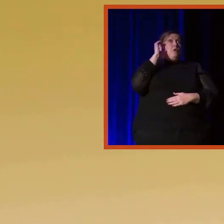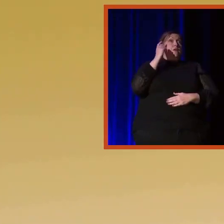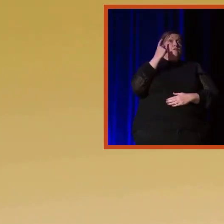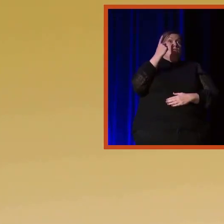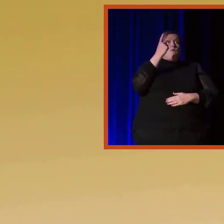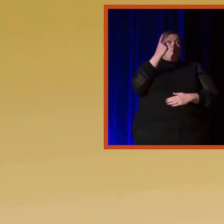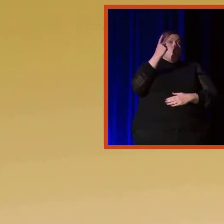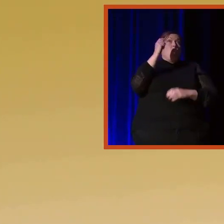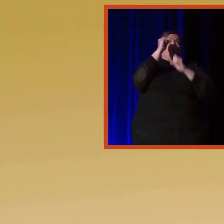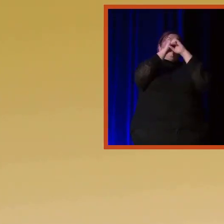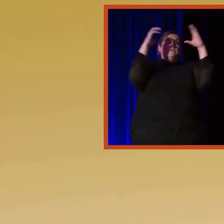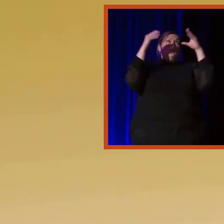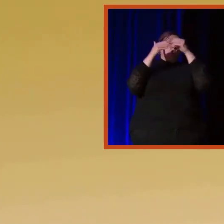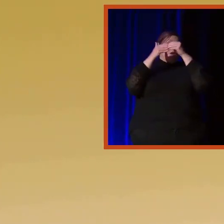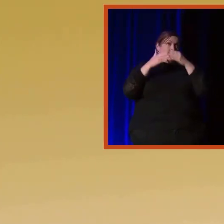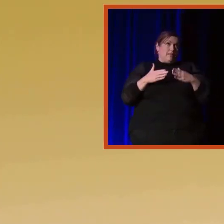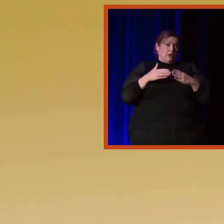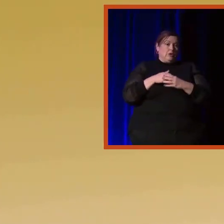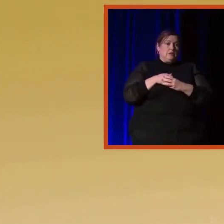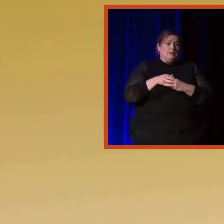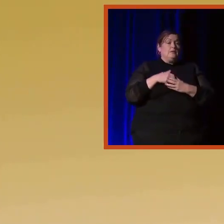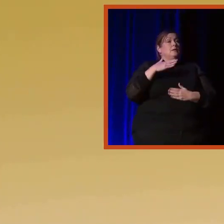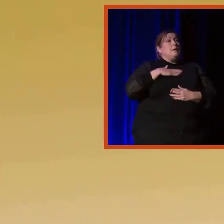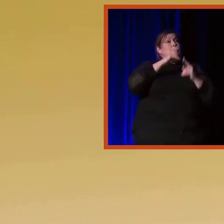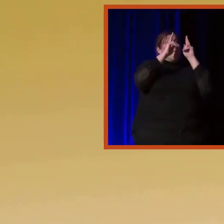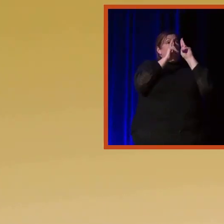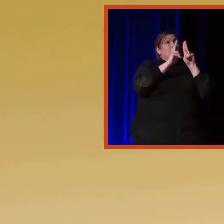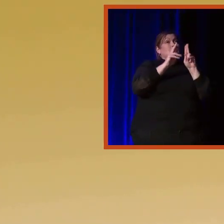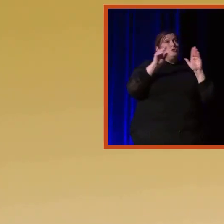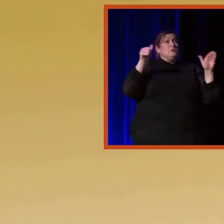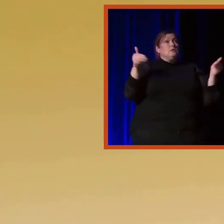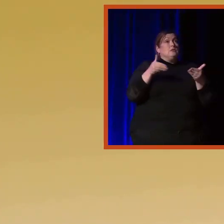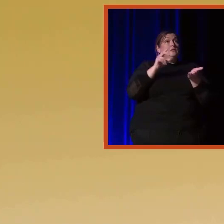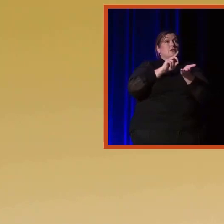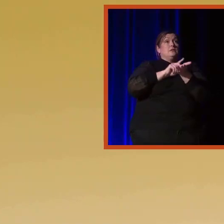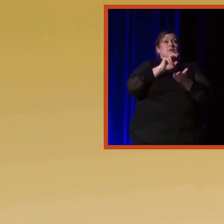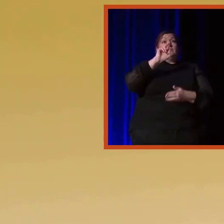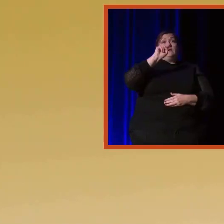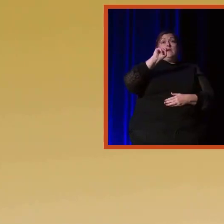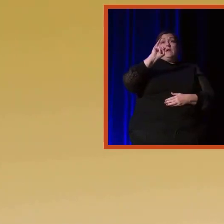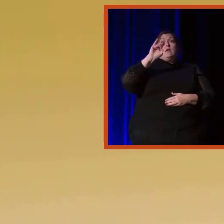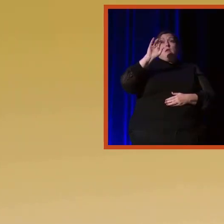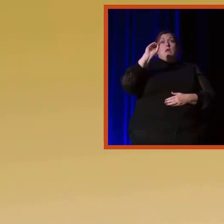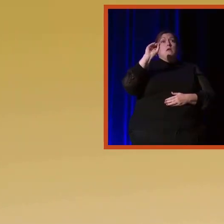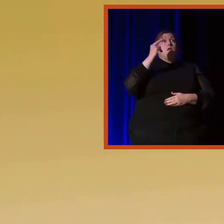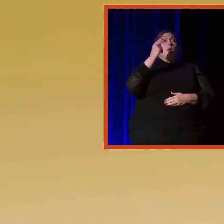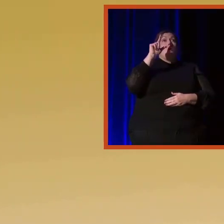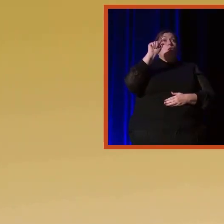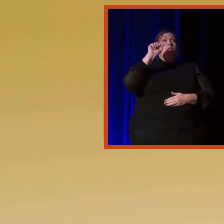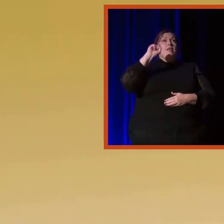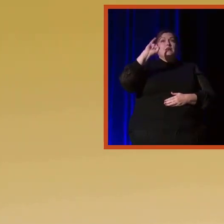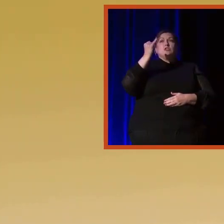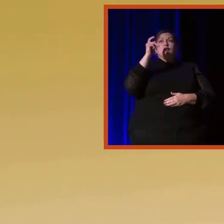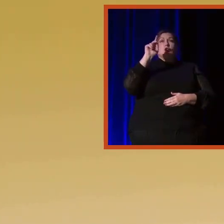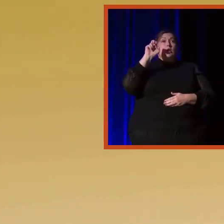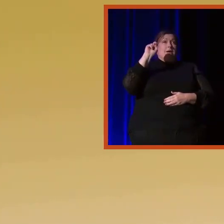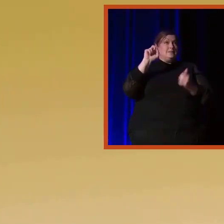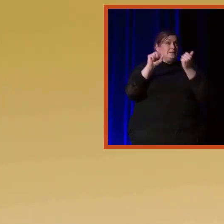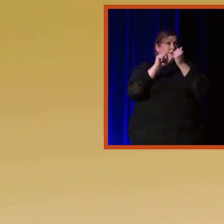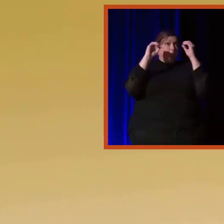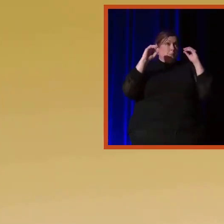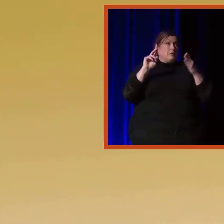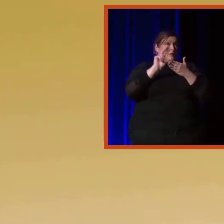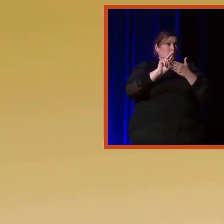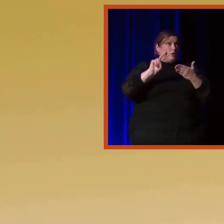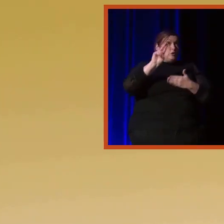such visionary leader. It is my honor to introduce Dr. Nicholas Jackson, Assistant Professor at the